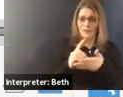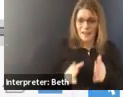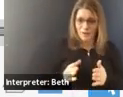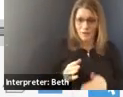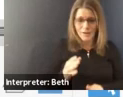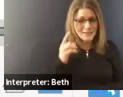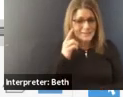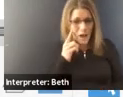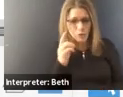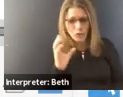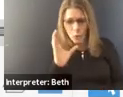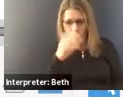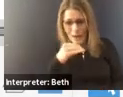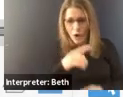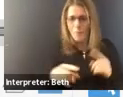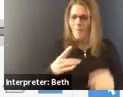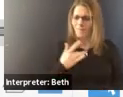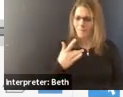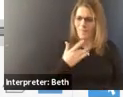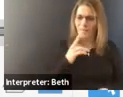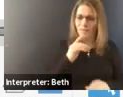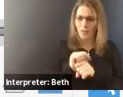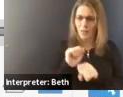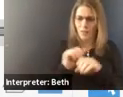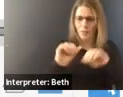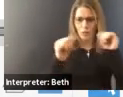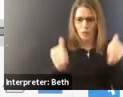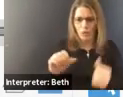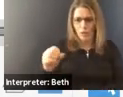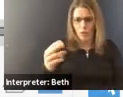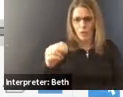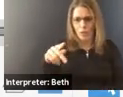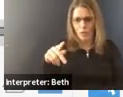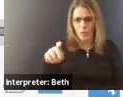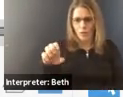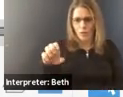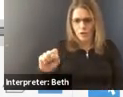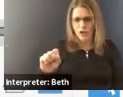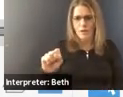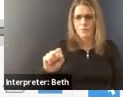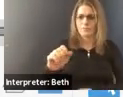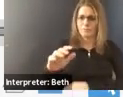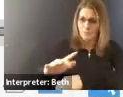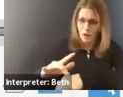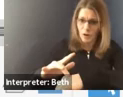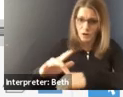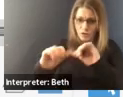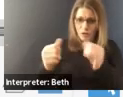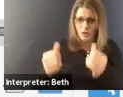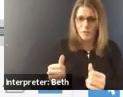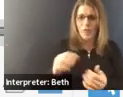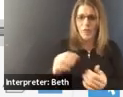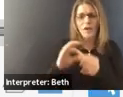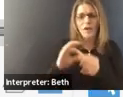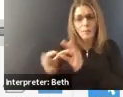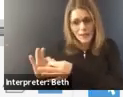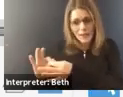shapes, and the combination of looking and touching, you will really understand what's going